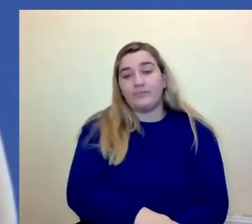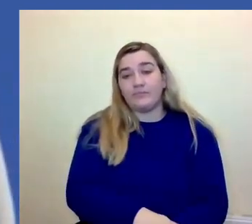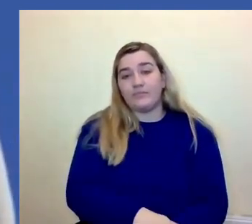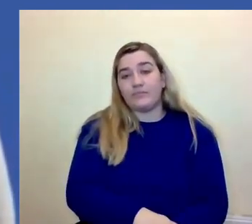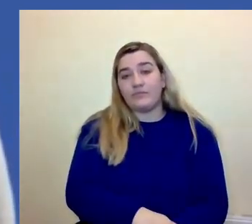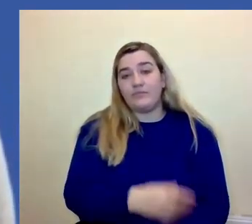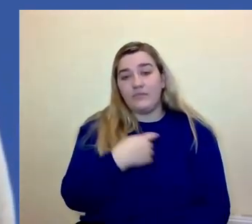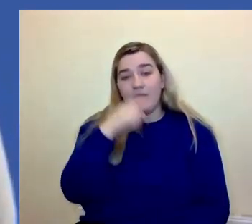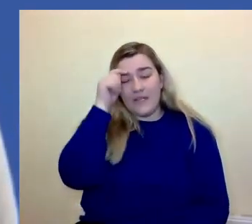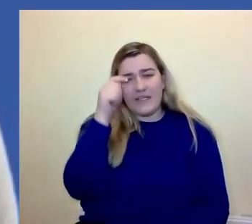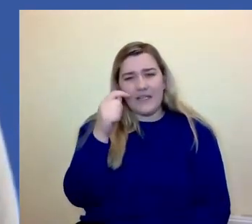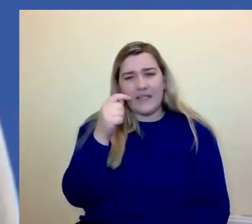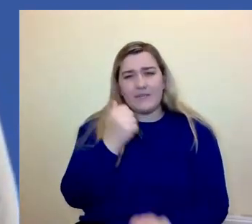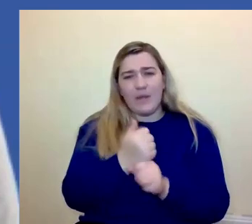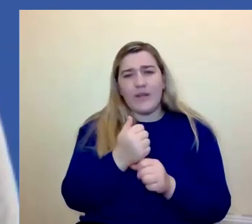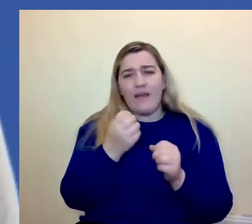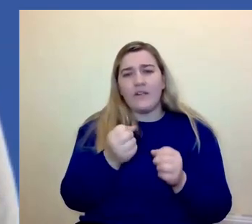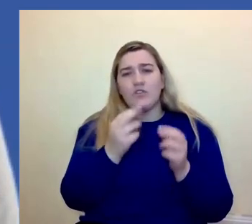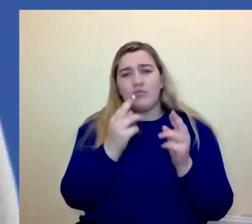the right to do it.